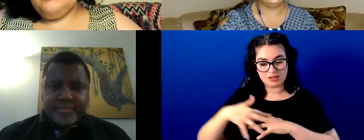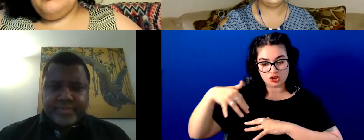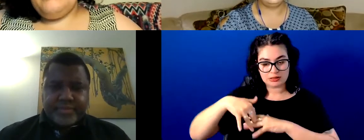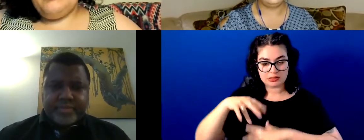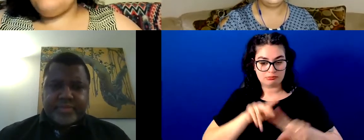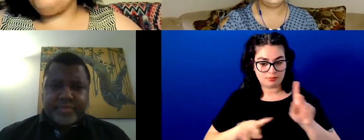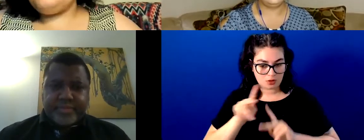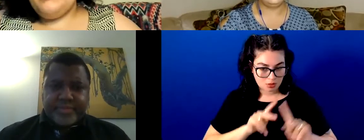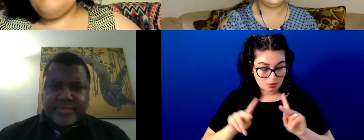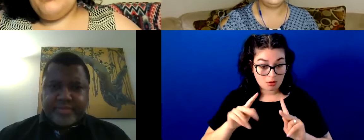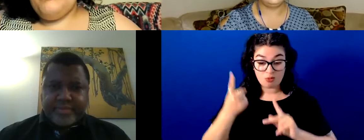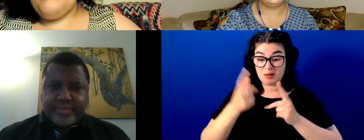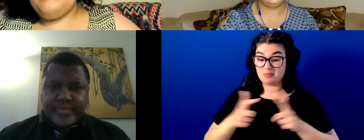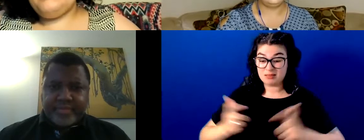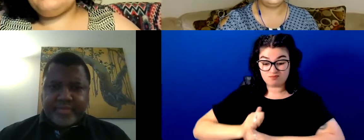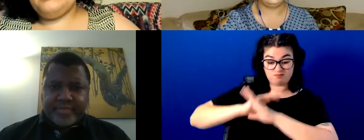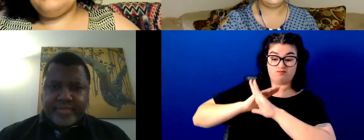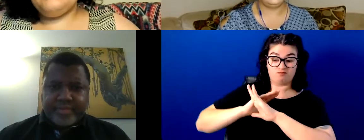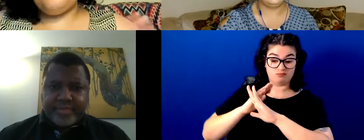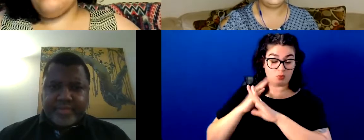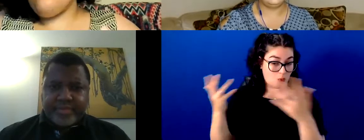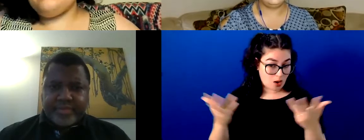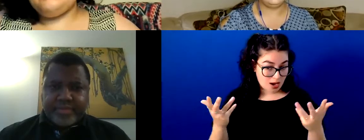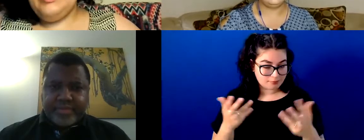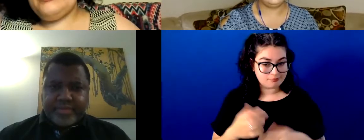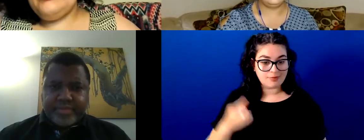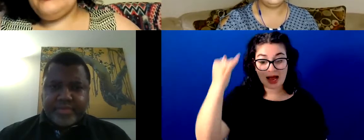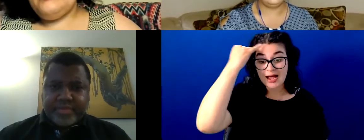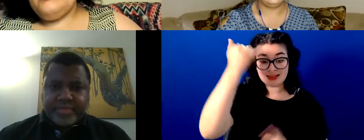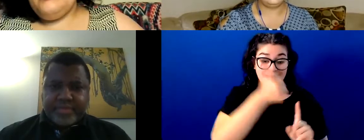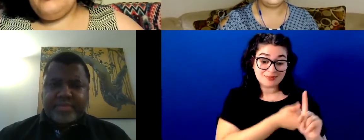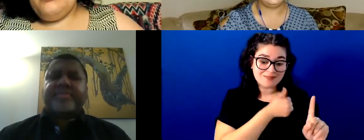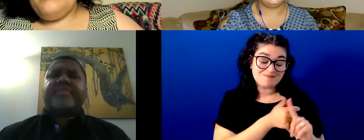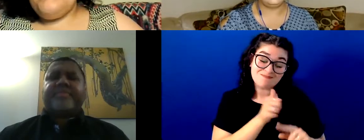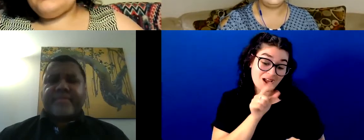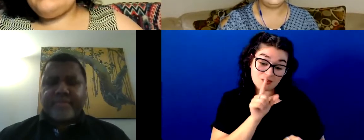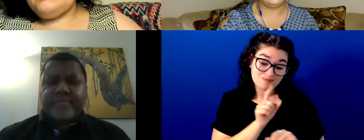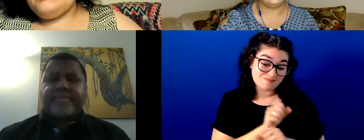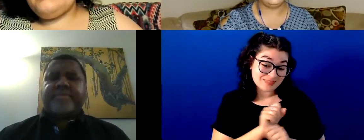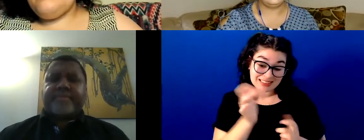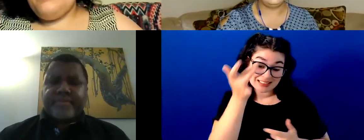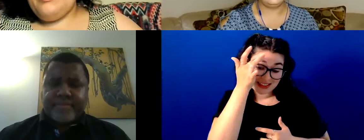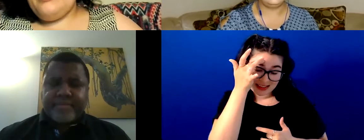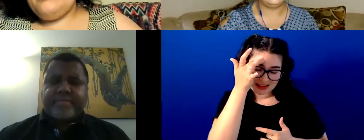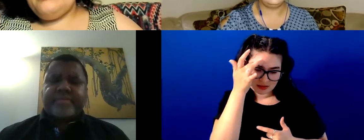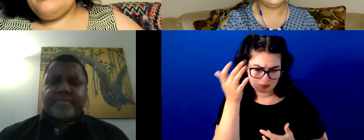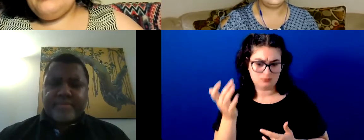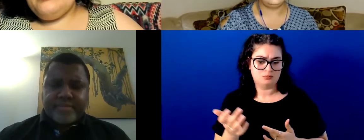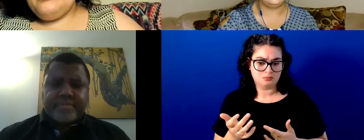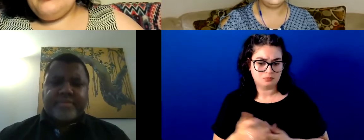hurdles they get a pushback from is the idea that they're not really sick, or this idea